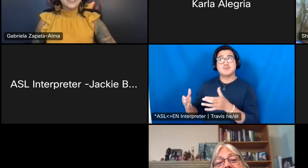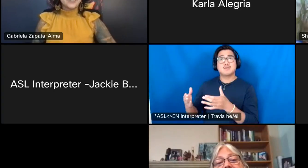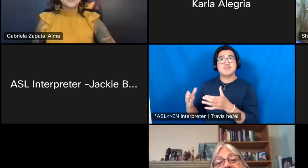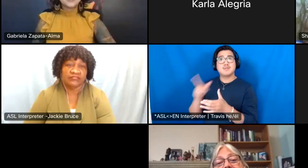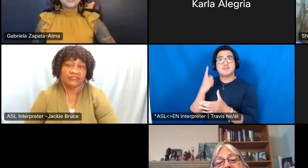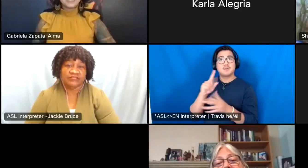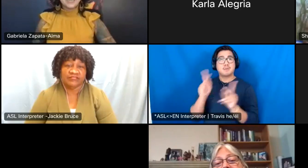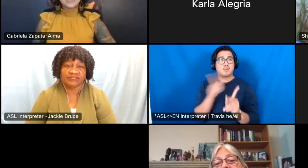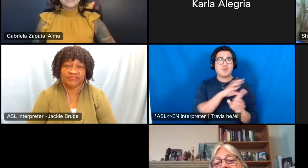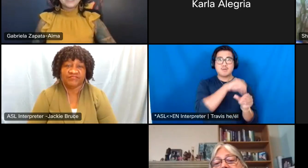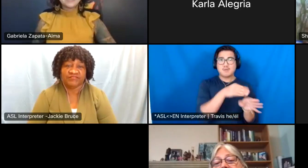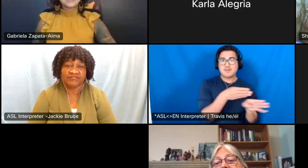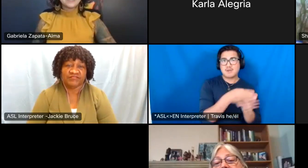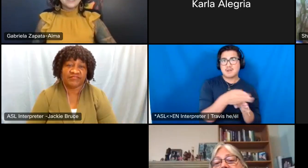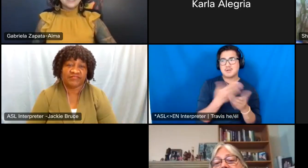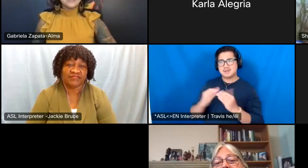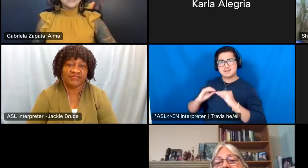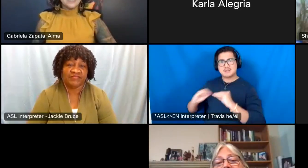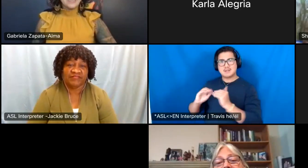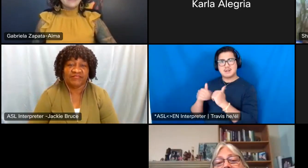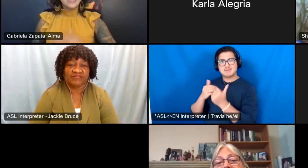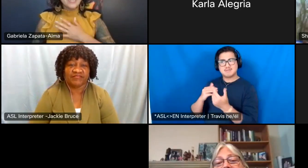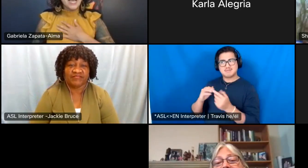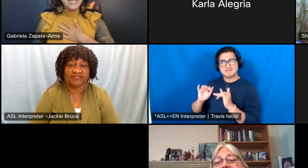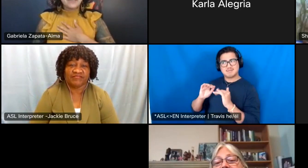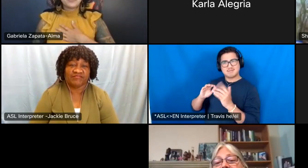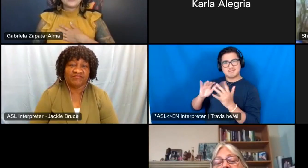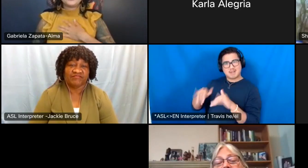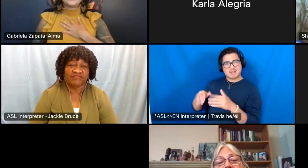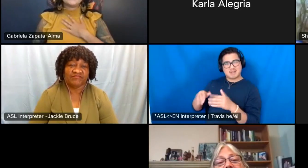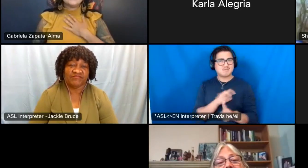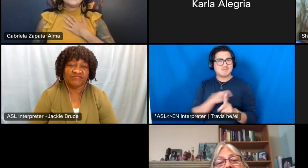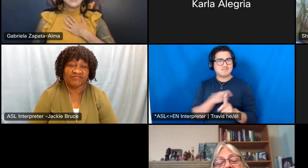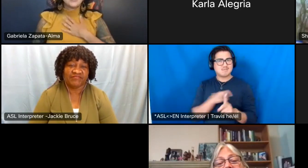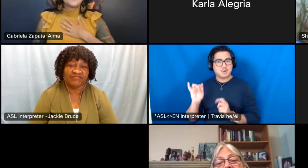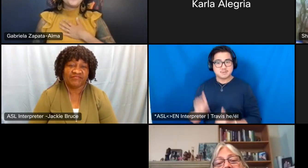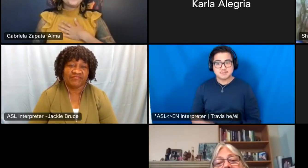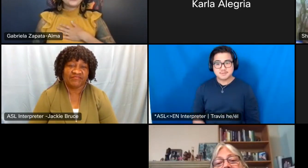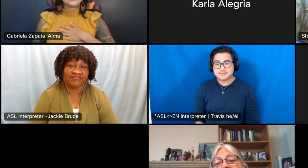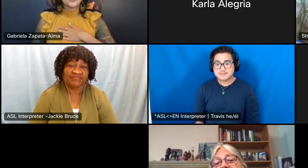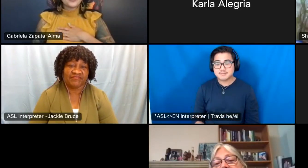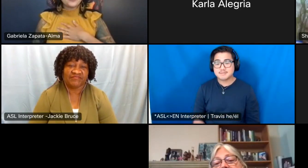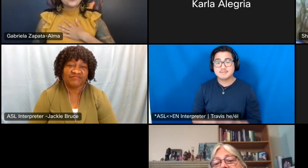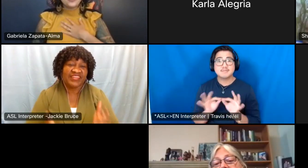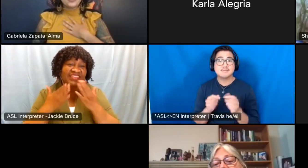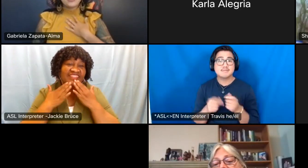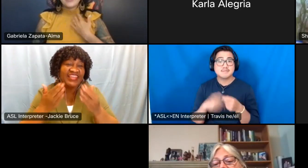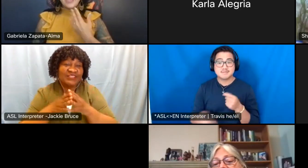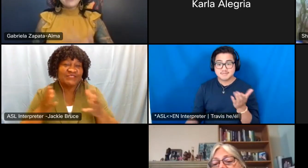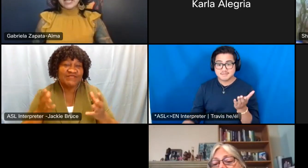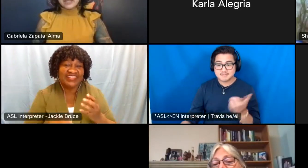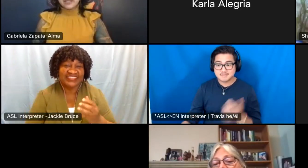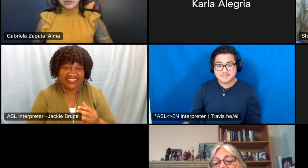Thank you. Yes. And then I have a question. Um, so, for